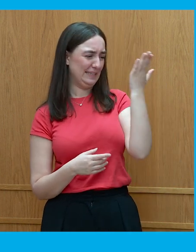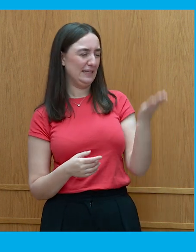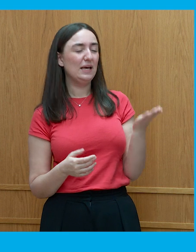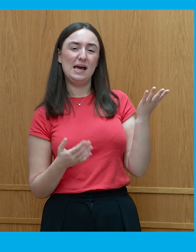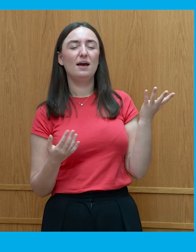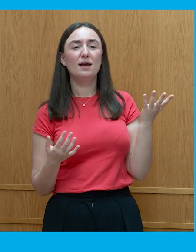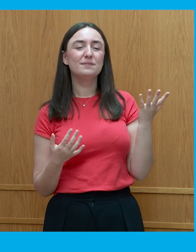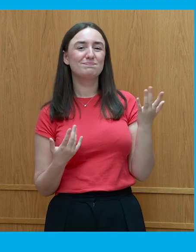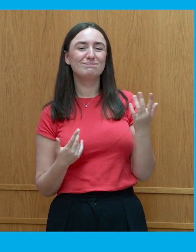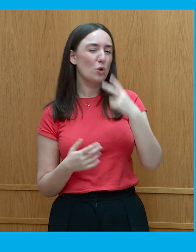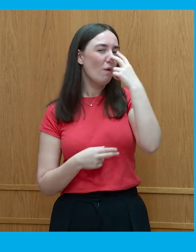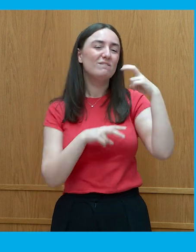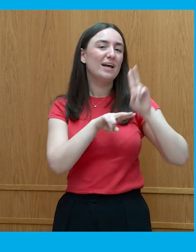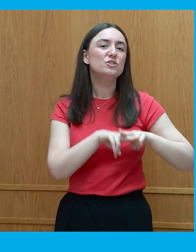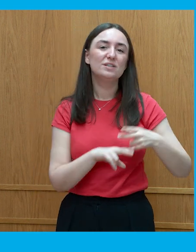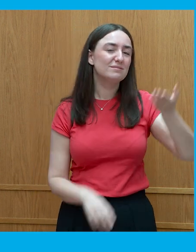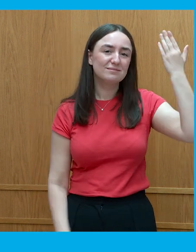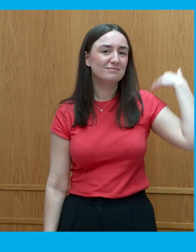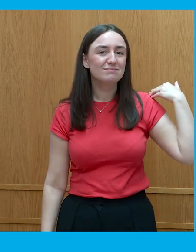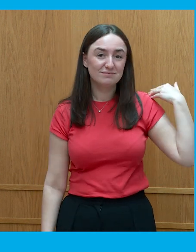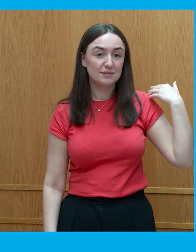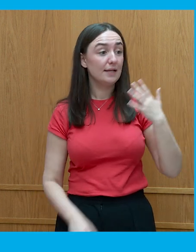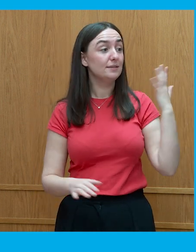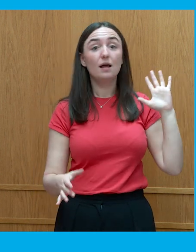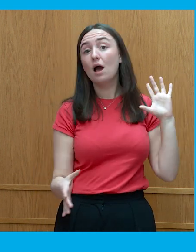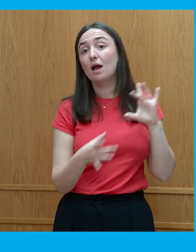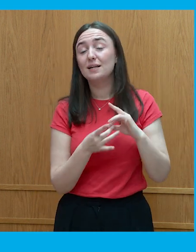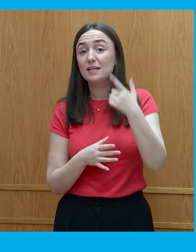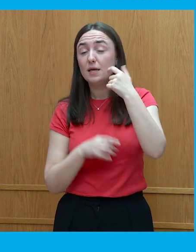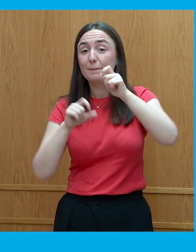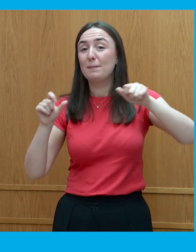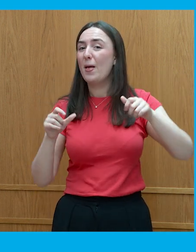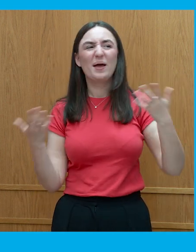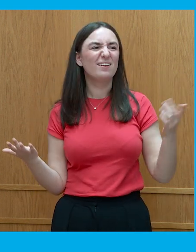look out of touch and doesn't really connect with younger voters.